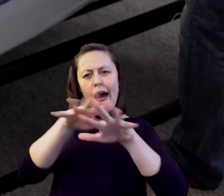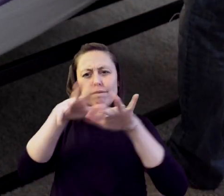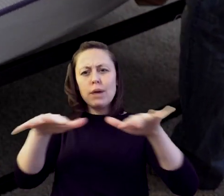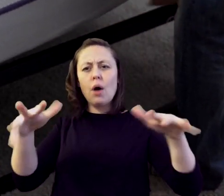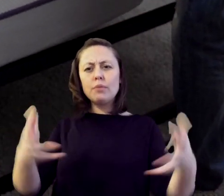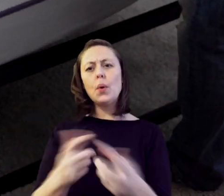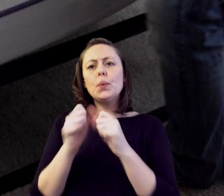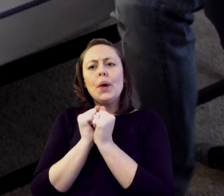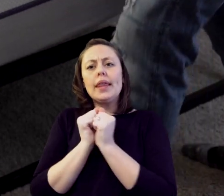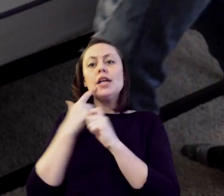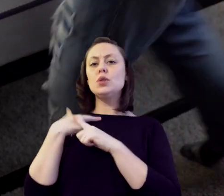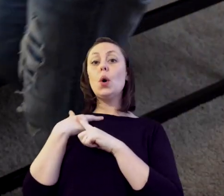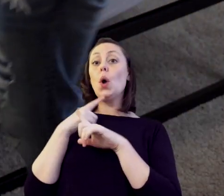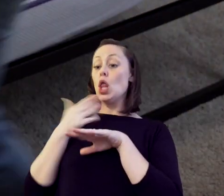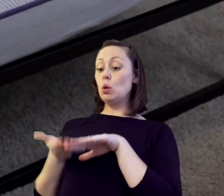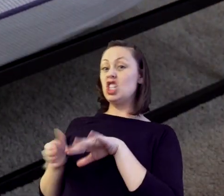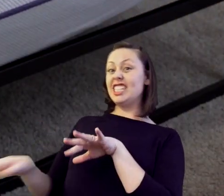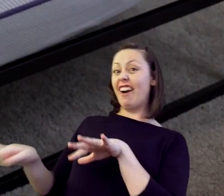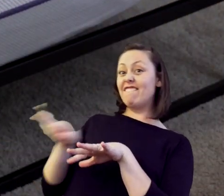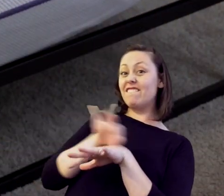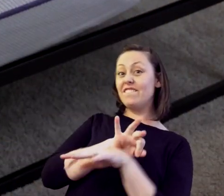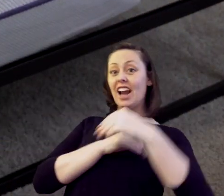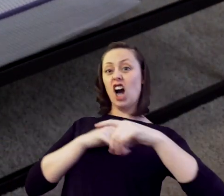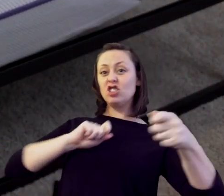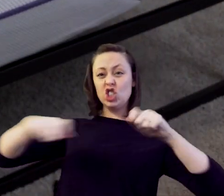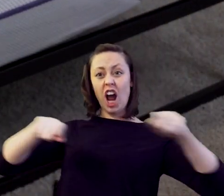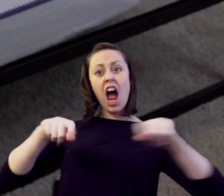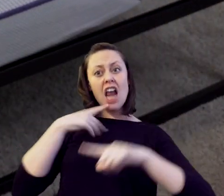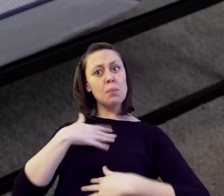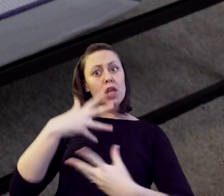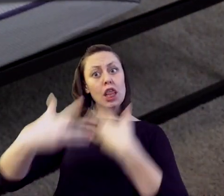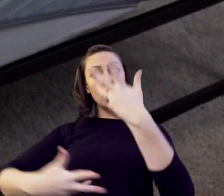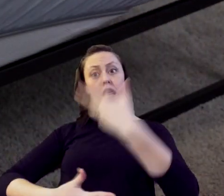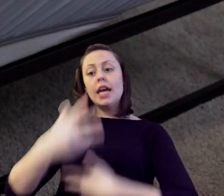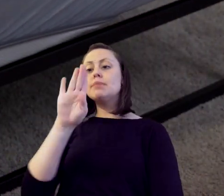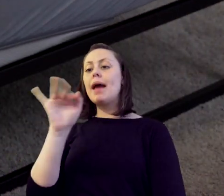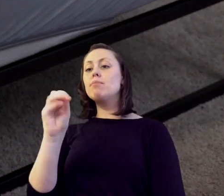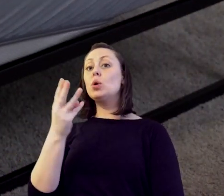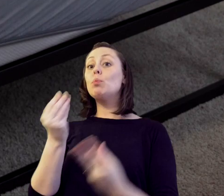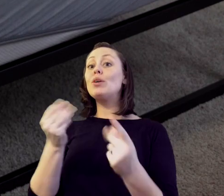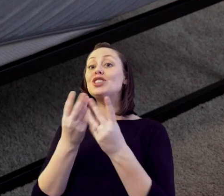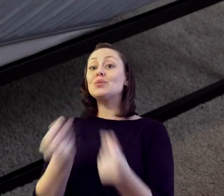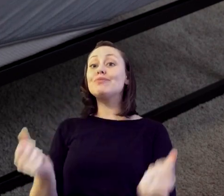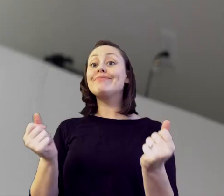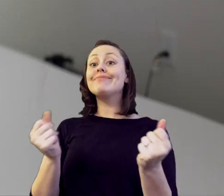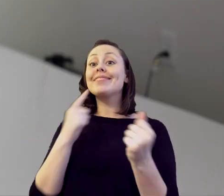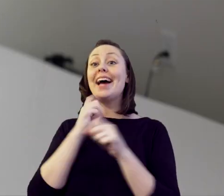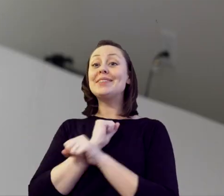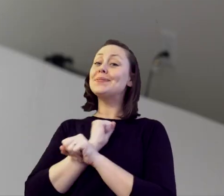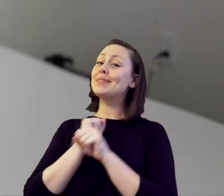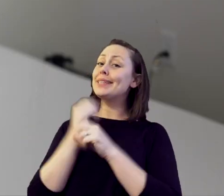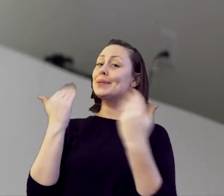mattress. So the sheets are highly stretchy and breathable. They're made of bamboo, moisture wicking, and they're really cool